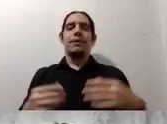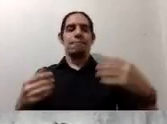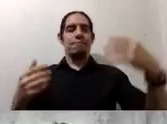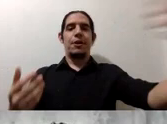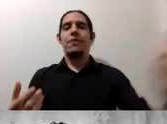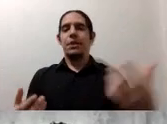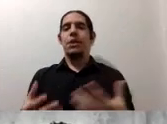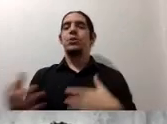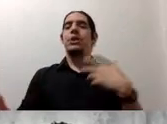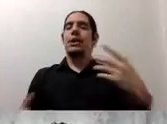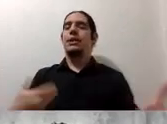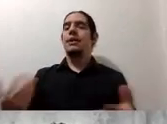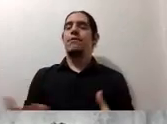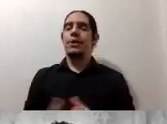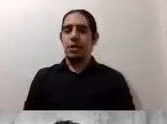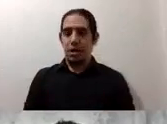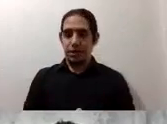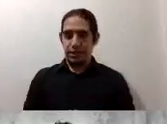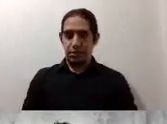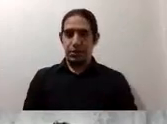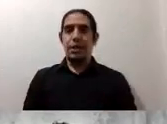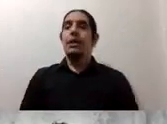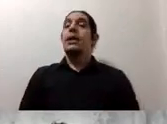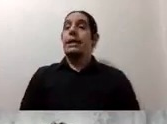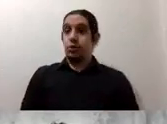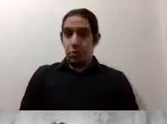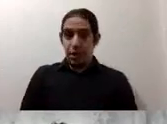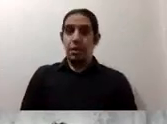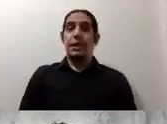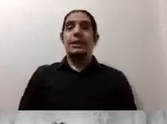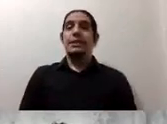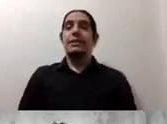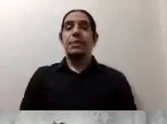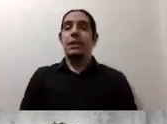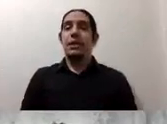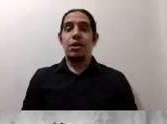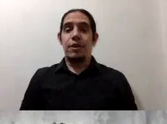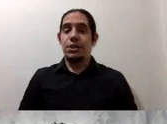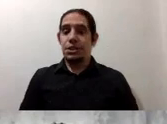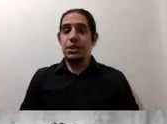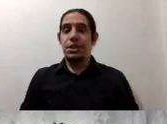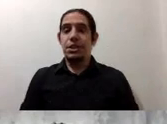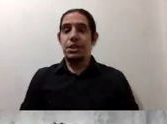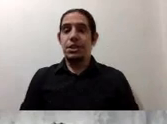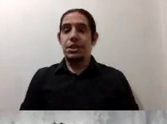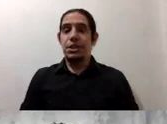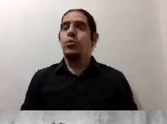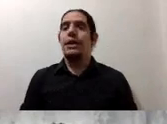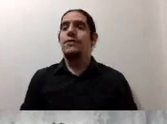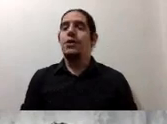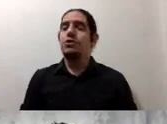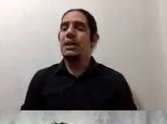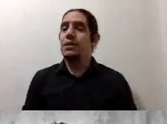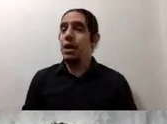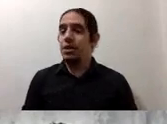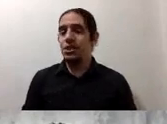to verbally communicate in a foreign context, okay? As well, since the beginning of our teaching careers, we